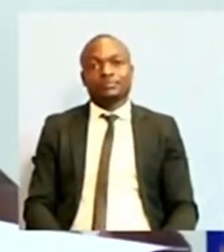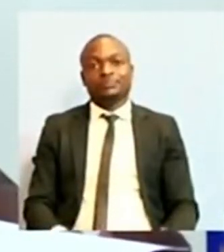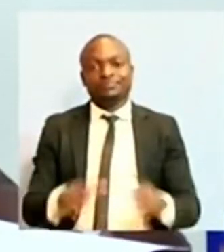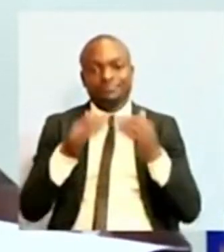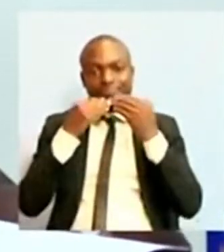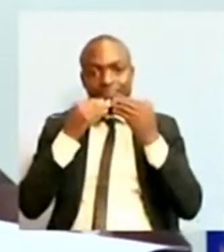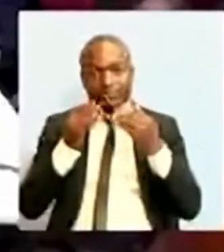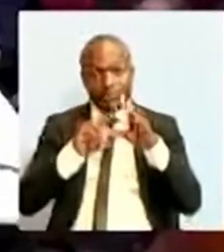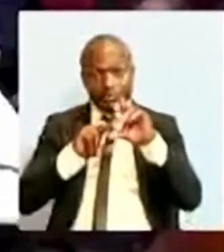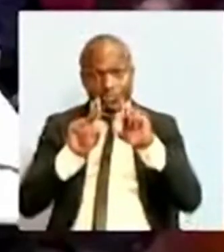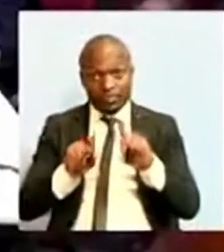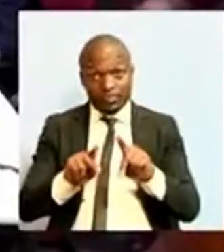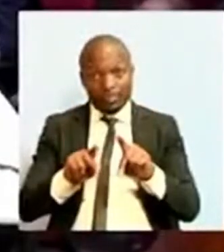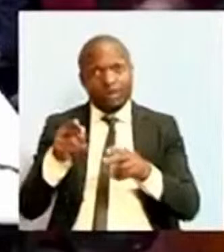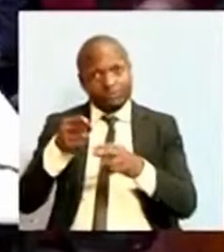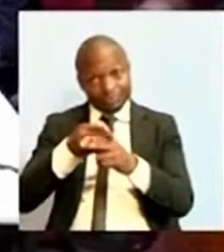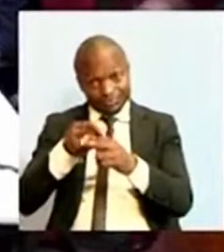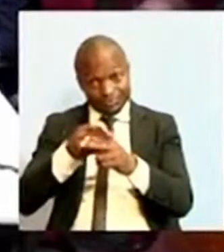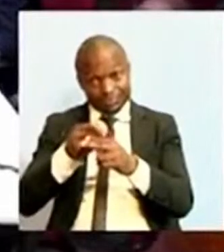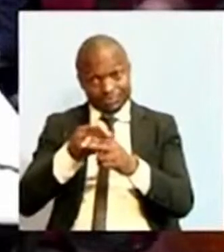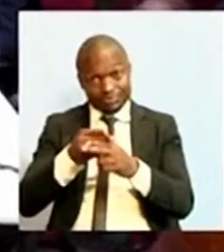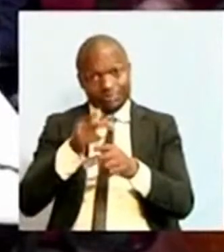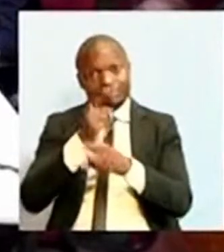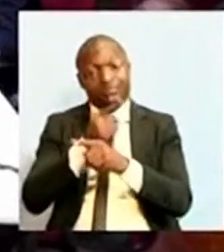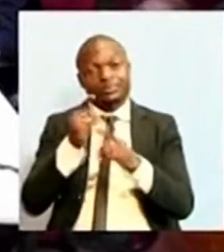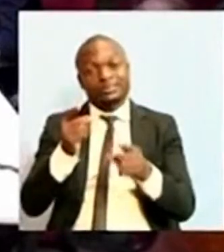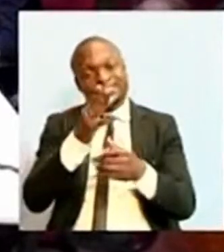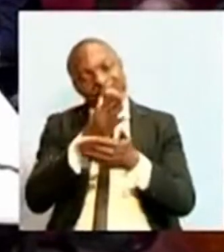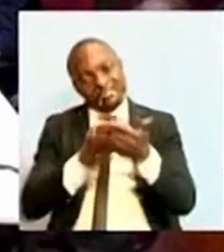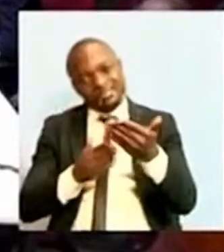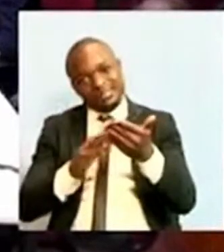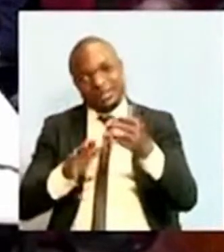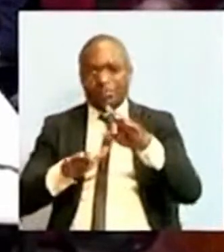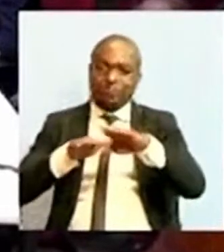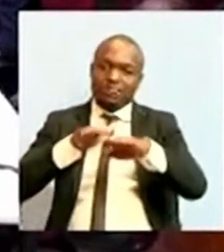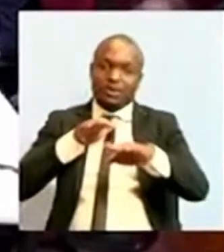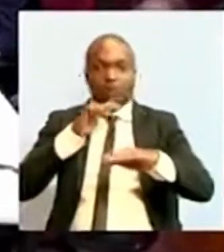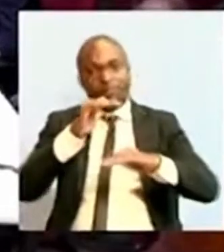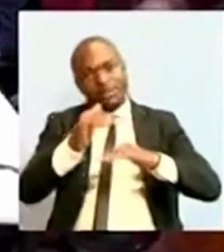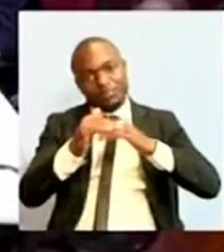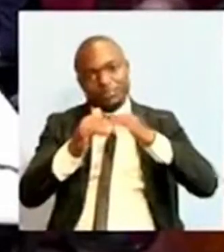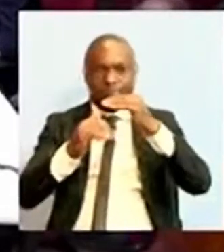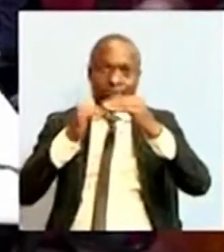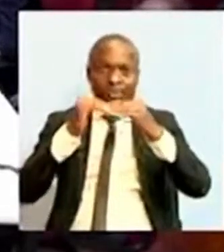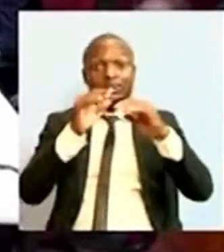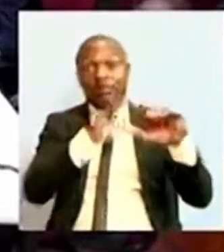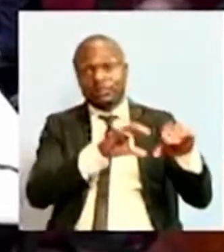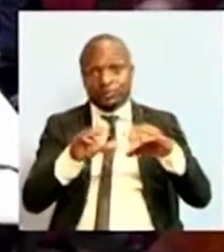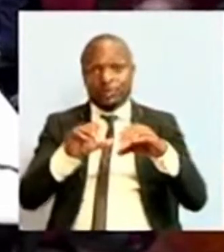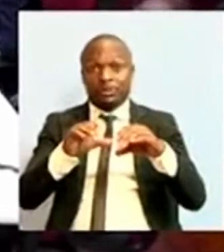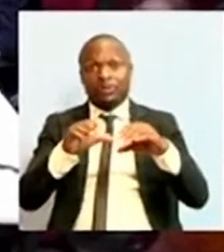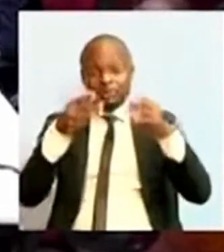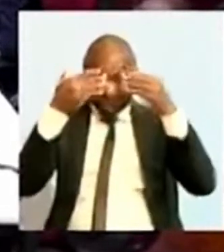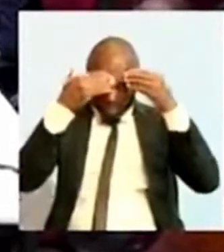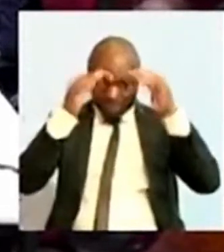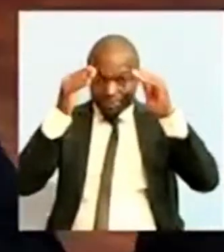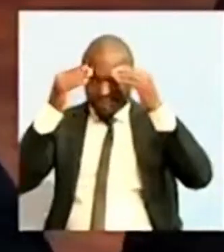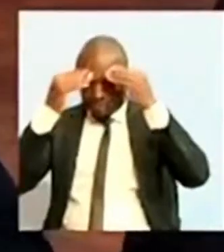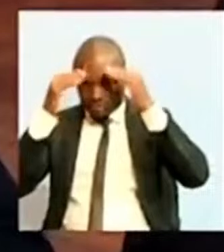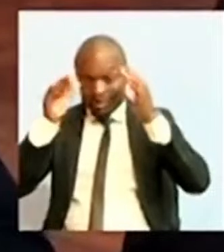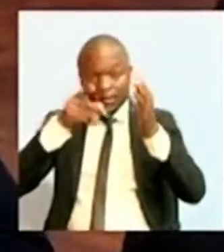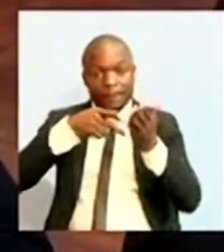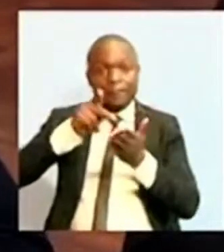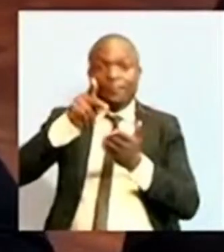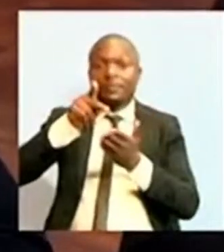Thank you, Chair. Very soon. There are just some steps that we are currently doing in terms of raising awareness to the payers,